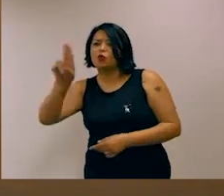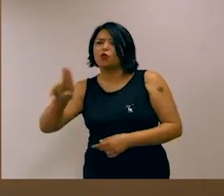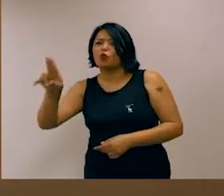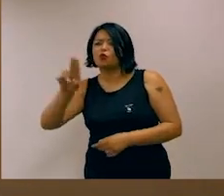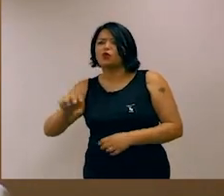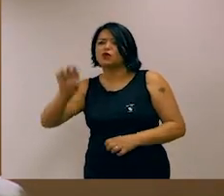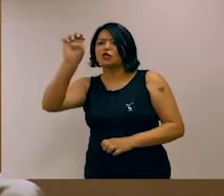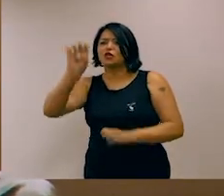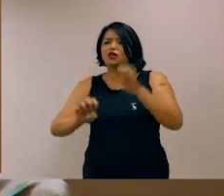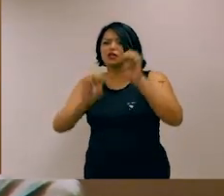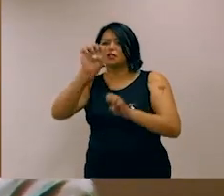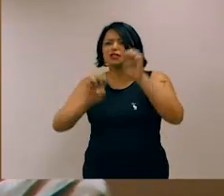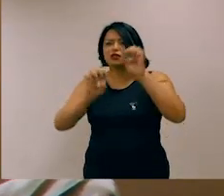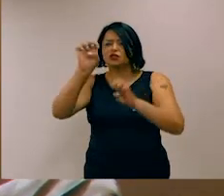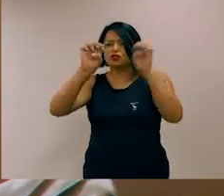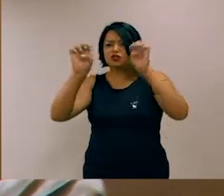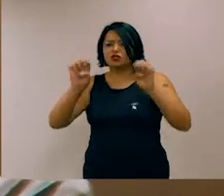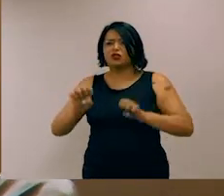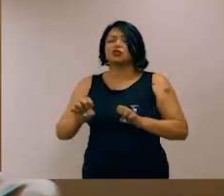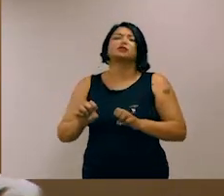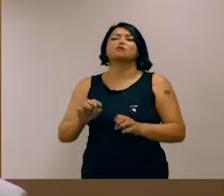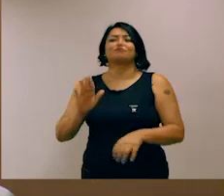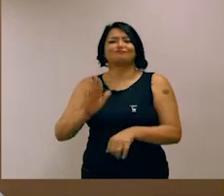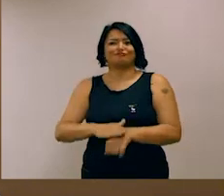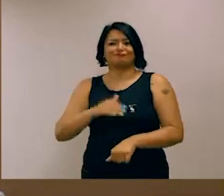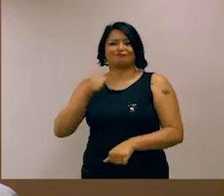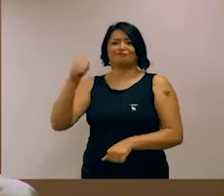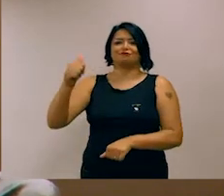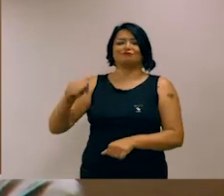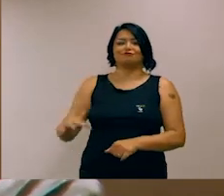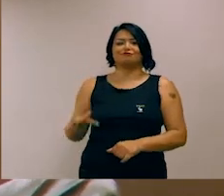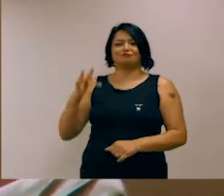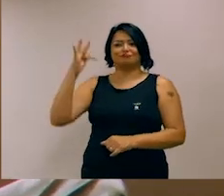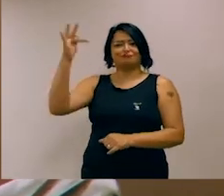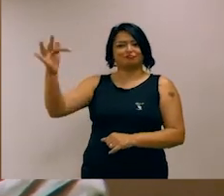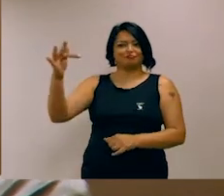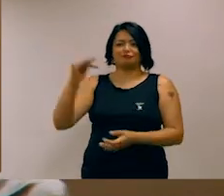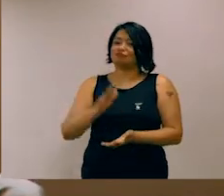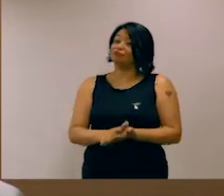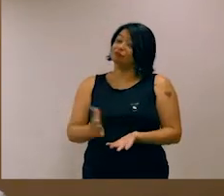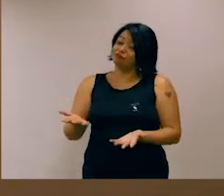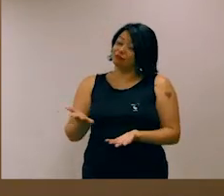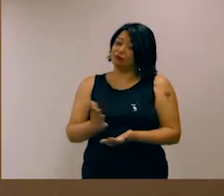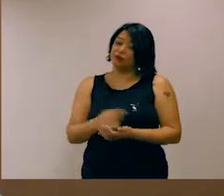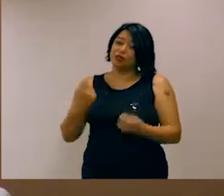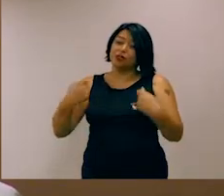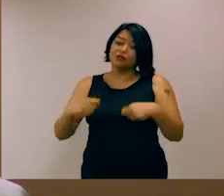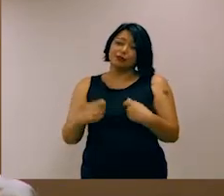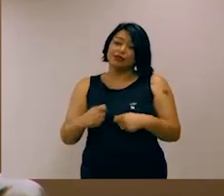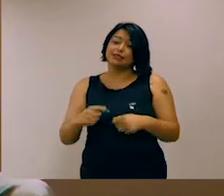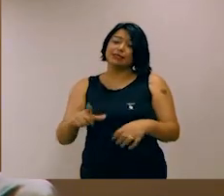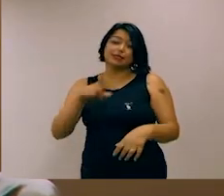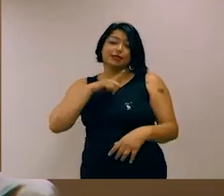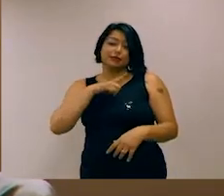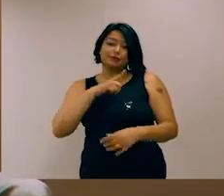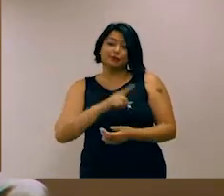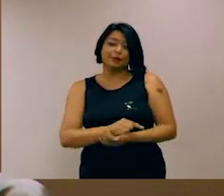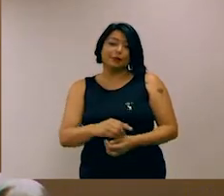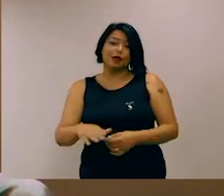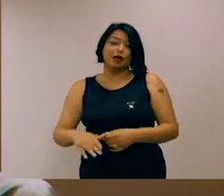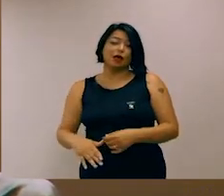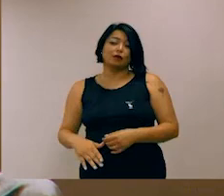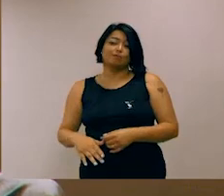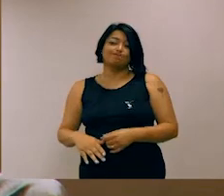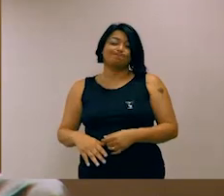very easy. I mean, you really need very basic statistical skills to compare the conditions. If you run something much more